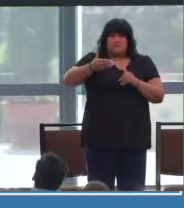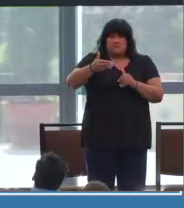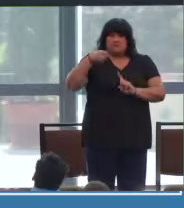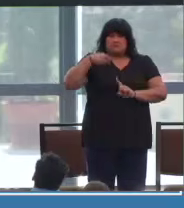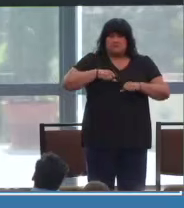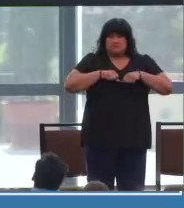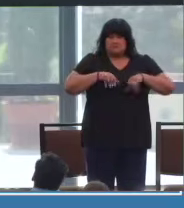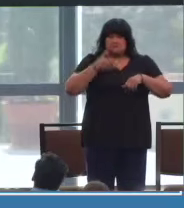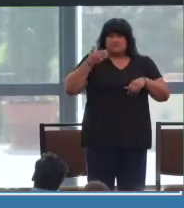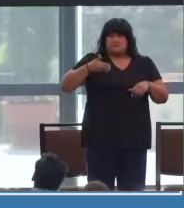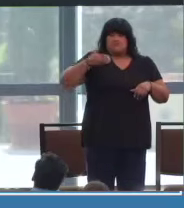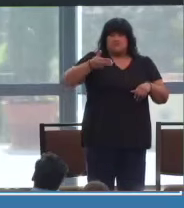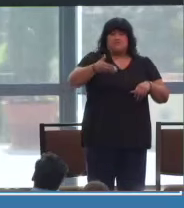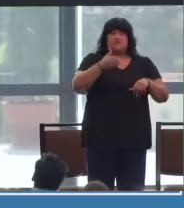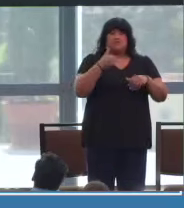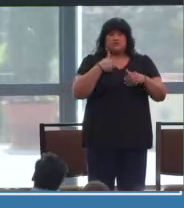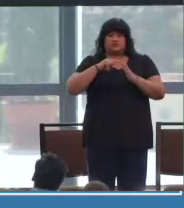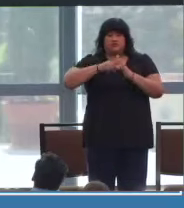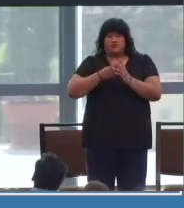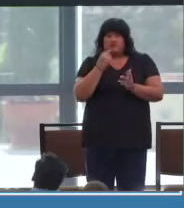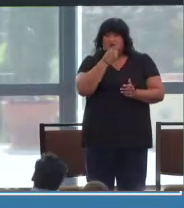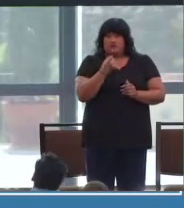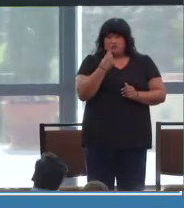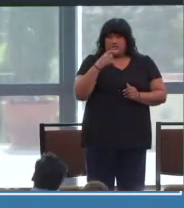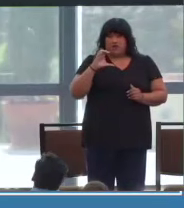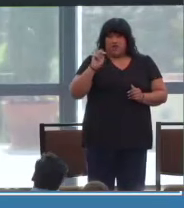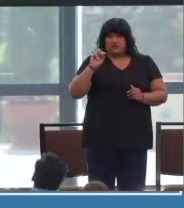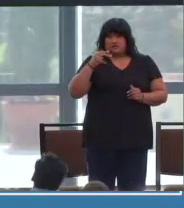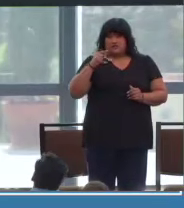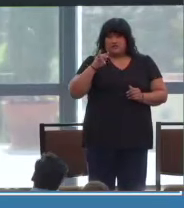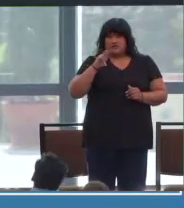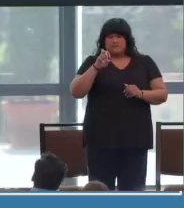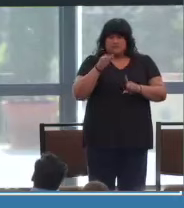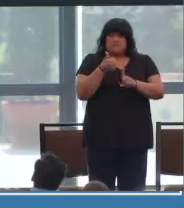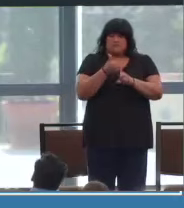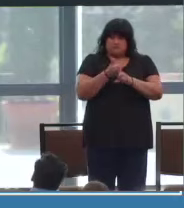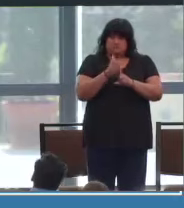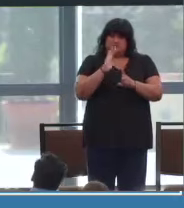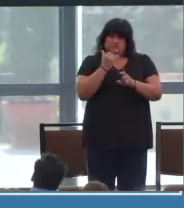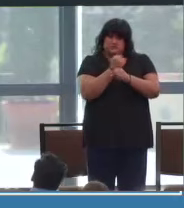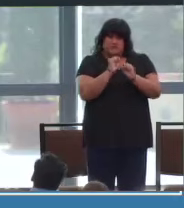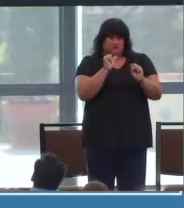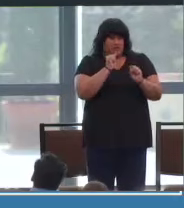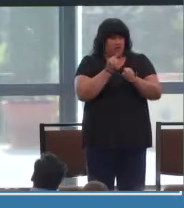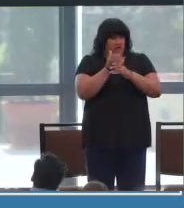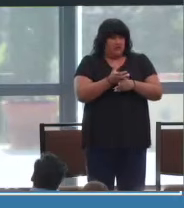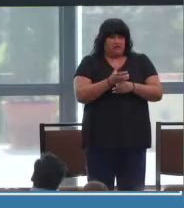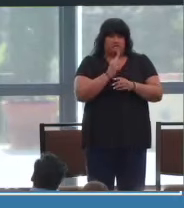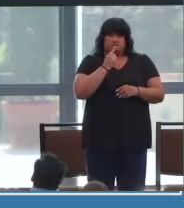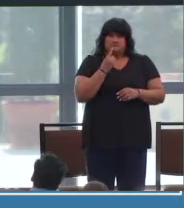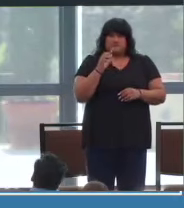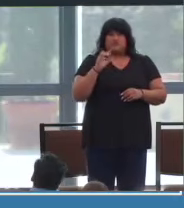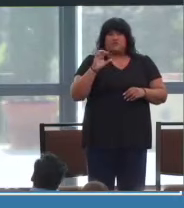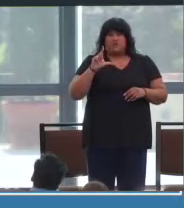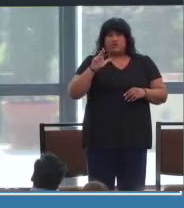a hormone-containing oral contraceptive actually does appear to be safe and does not seem to cause any severe flares of lupus. So that